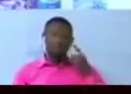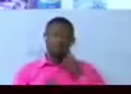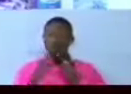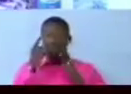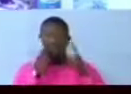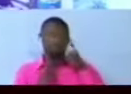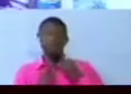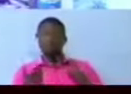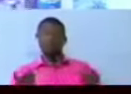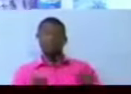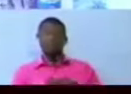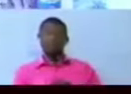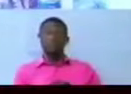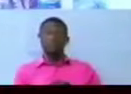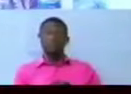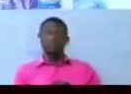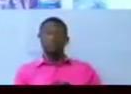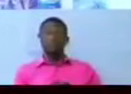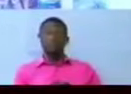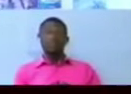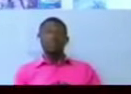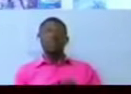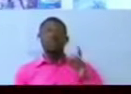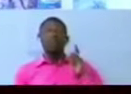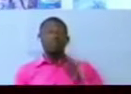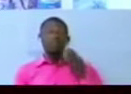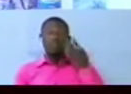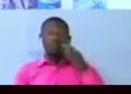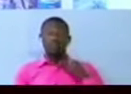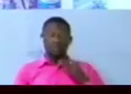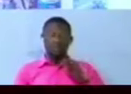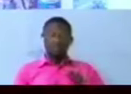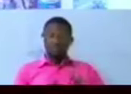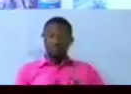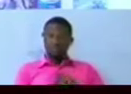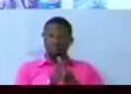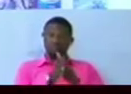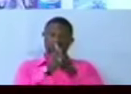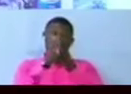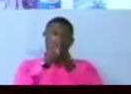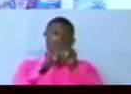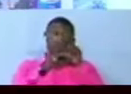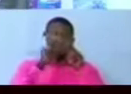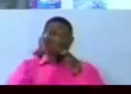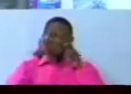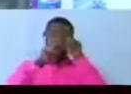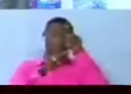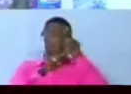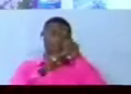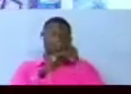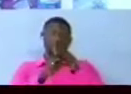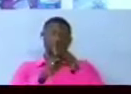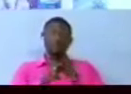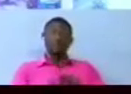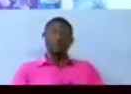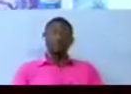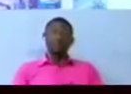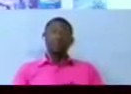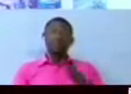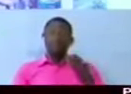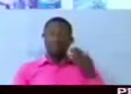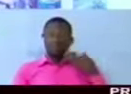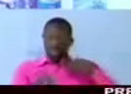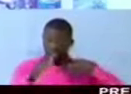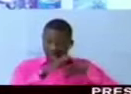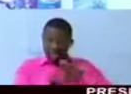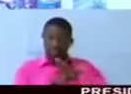ñagge ma ngi ma escort ba ci kaw. But when we went there, me and those who escorted me. Bi ñoy agga rek dañ baye doori. When we just